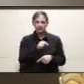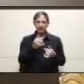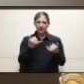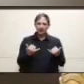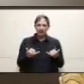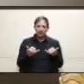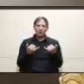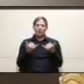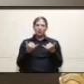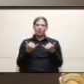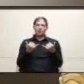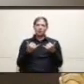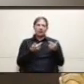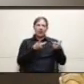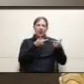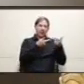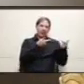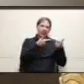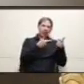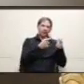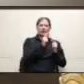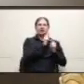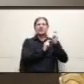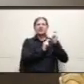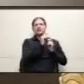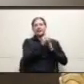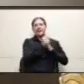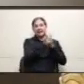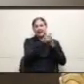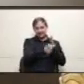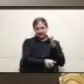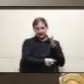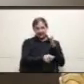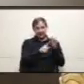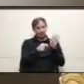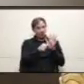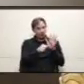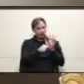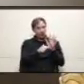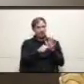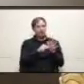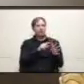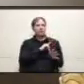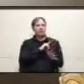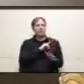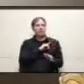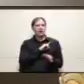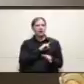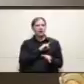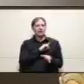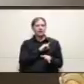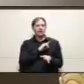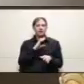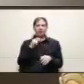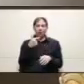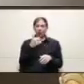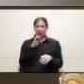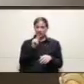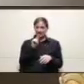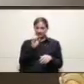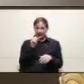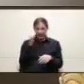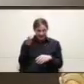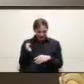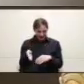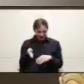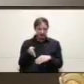marathon of legal disputes with traditional leadership. And I think this is the most relevant platform to raise that issue because Coxter is here. And